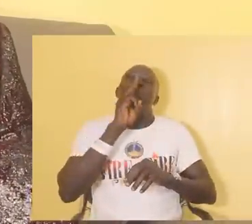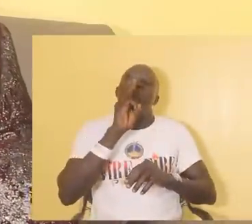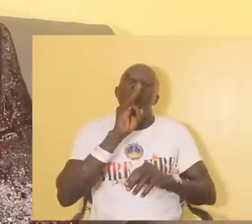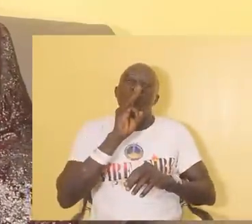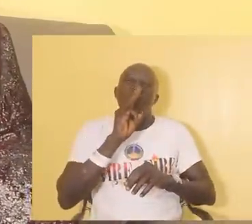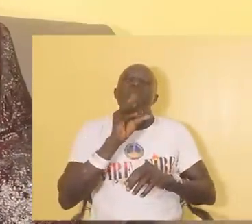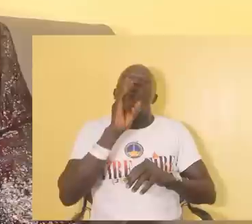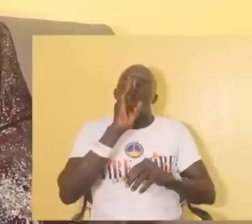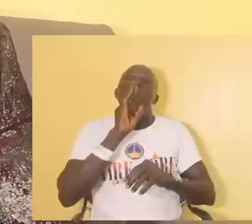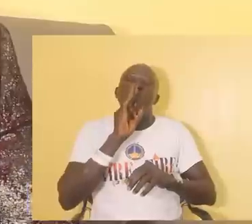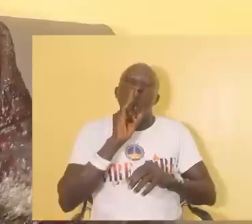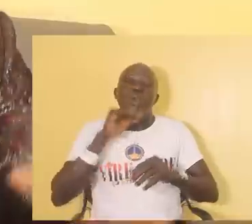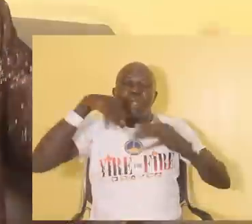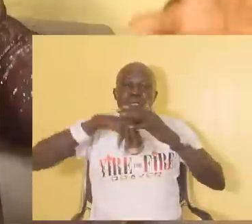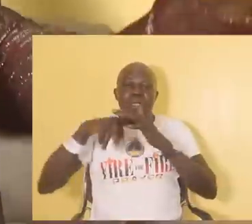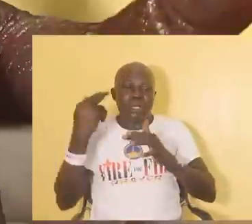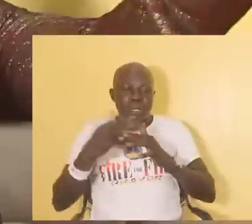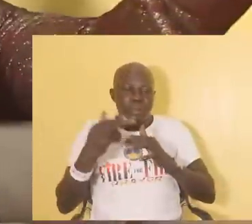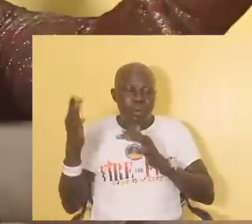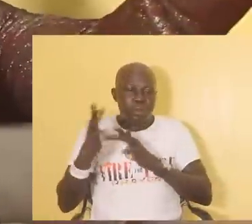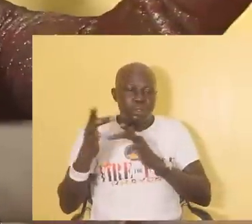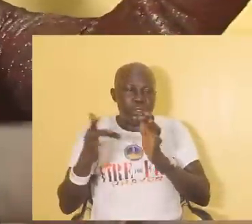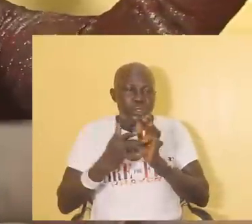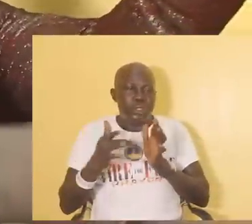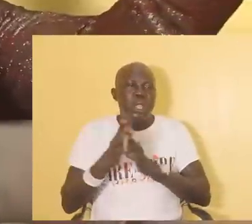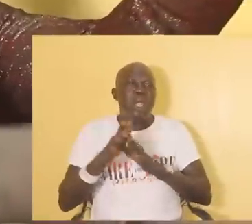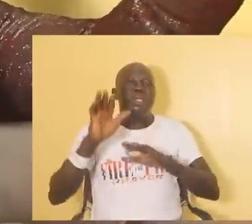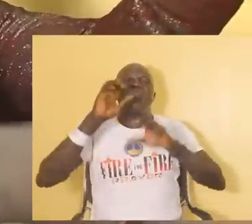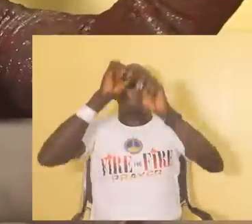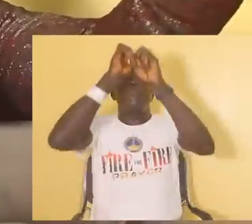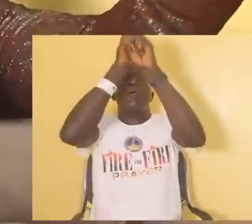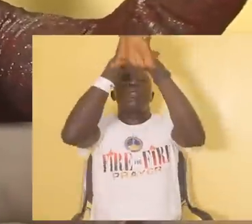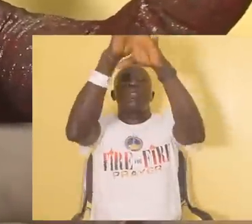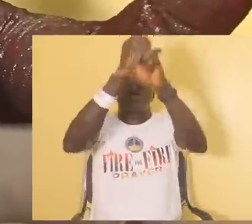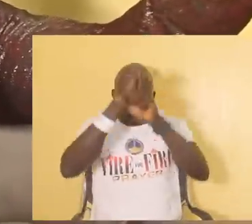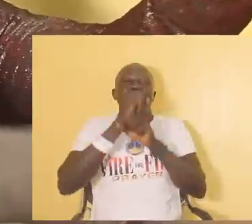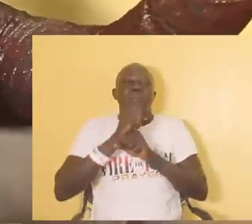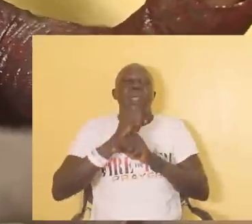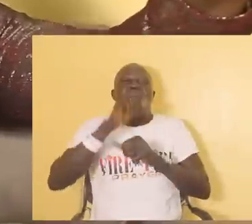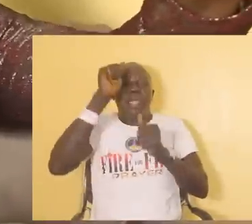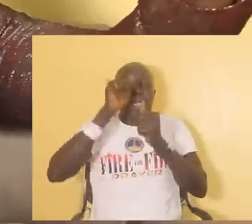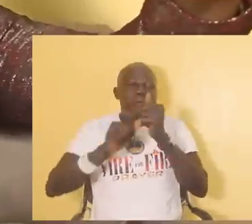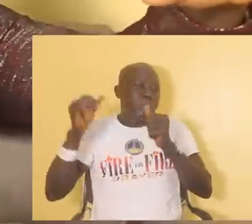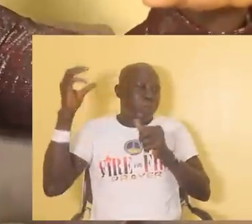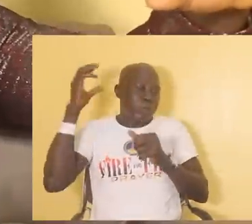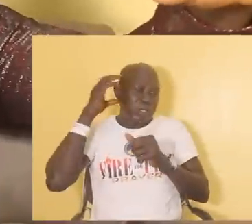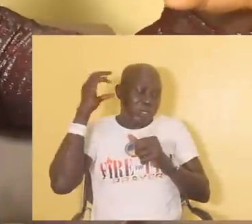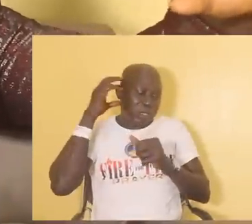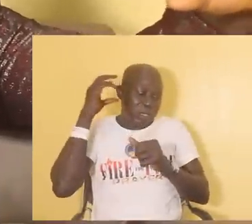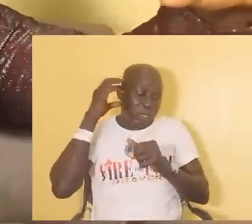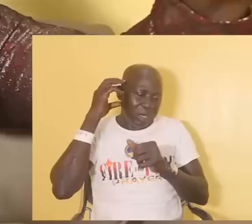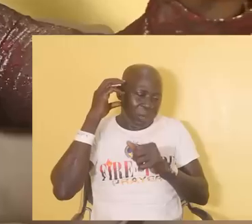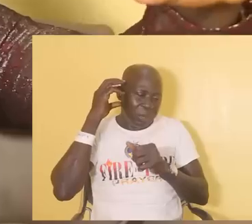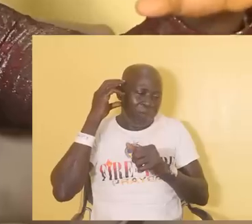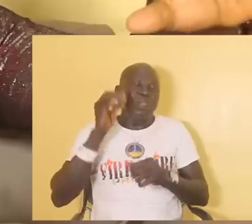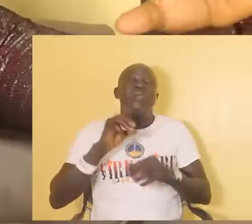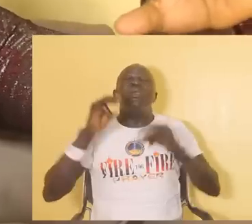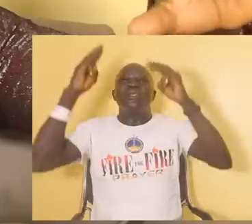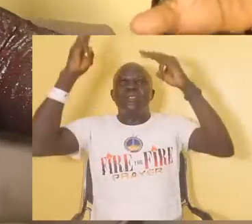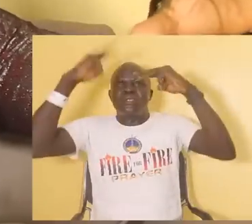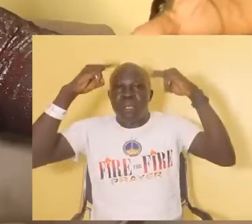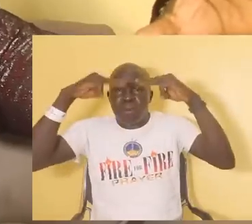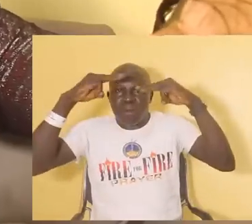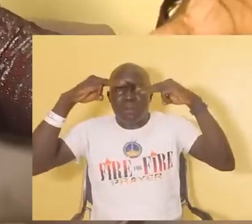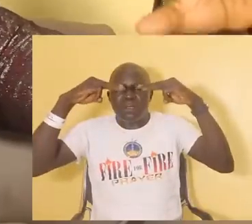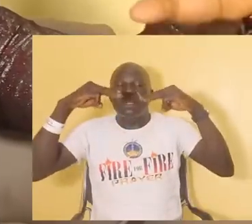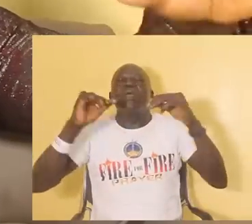In the name of Jesus. Mo si owo me paya. I turn my head. Someone that is hearing me. Iri buku on.